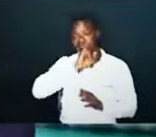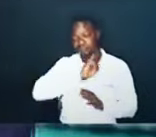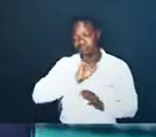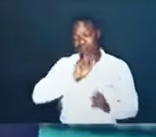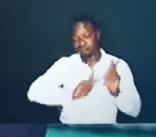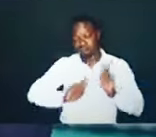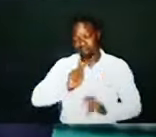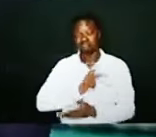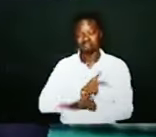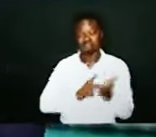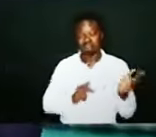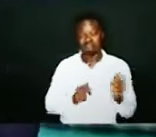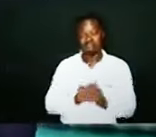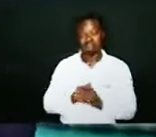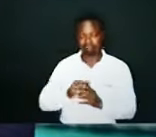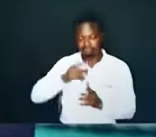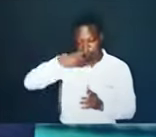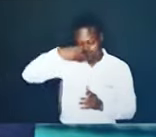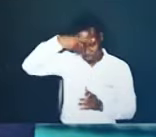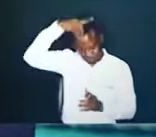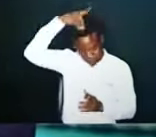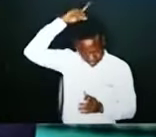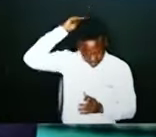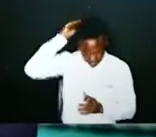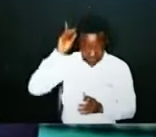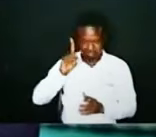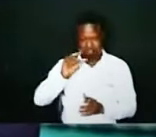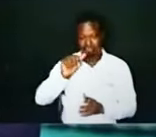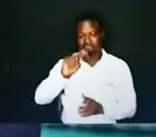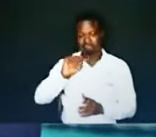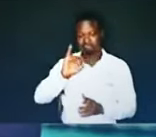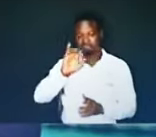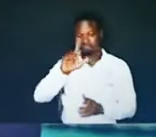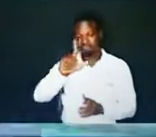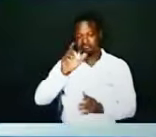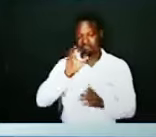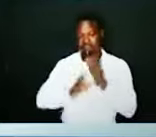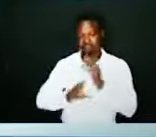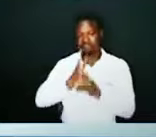Israelites. Daniel 6 verse 10. Daniel 6 verse 10.